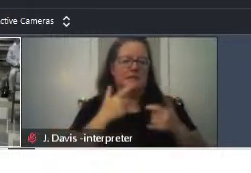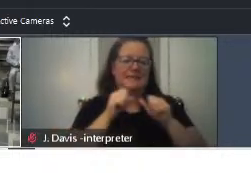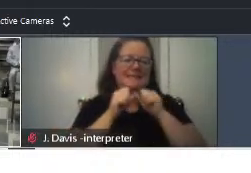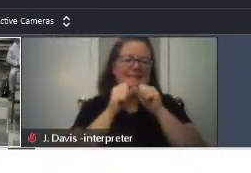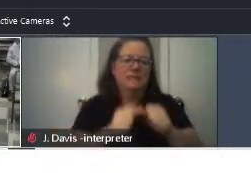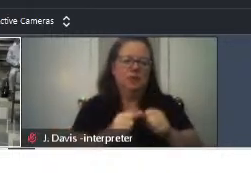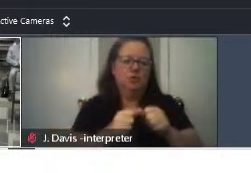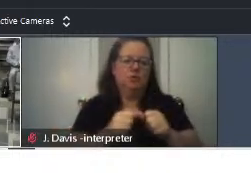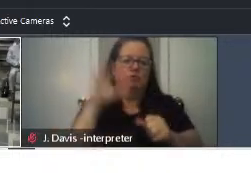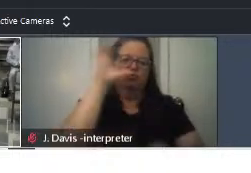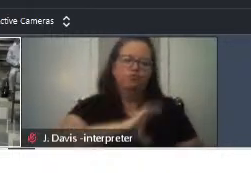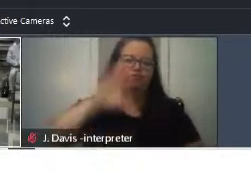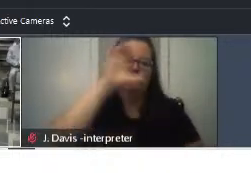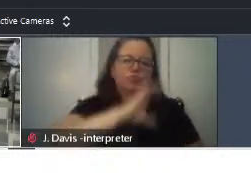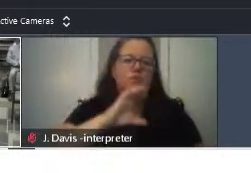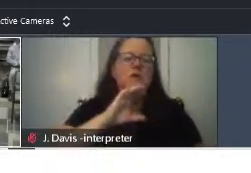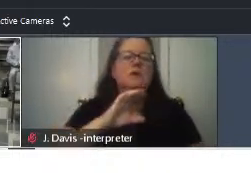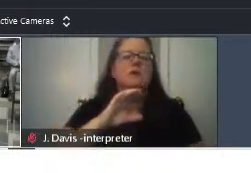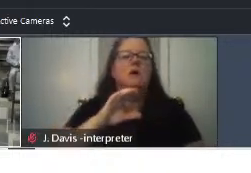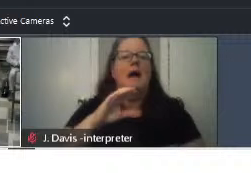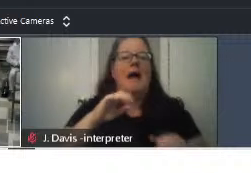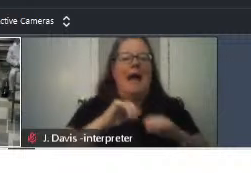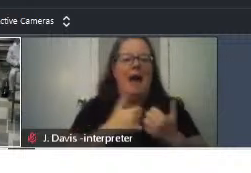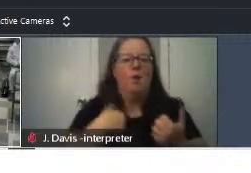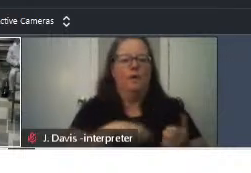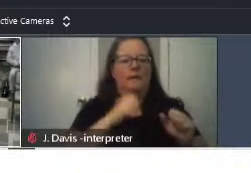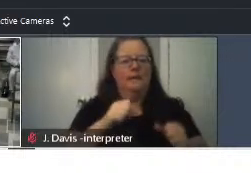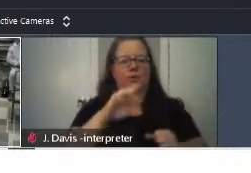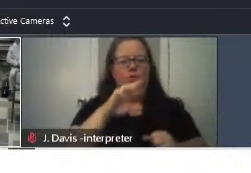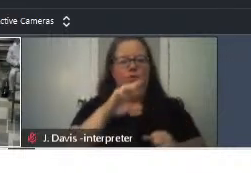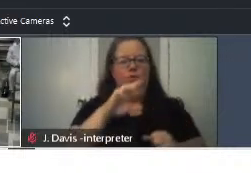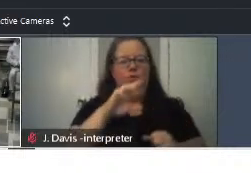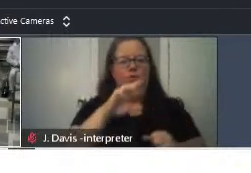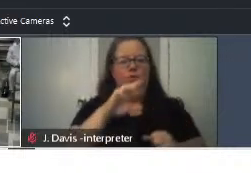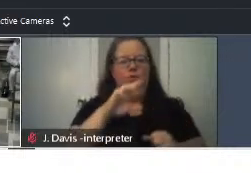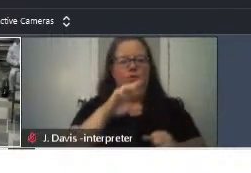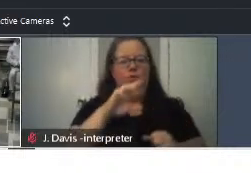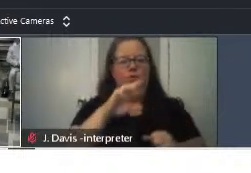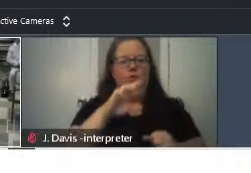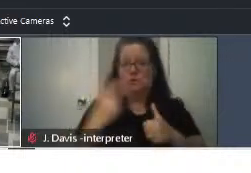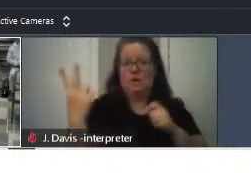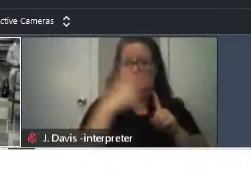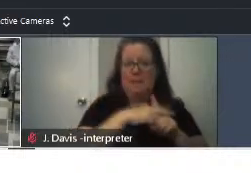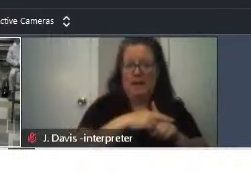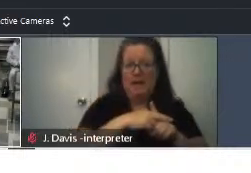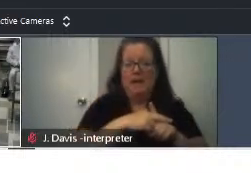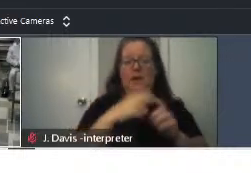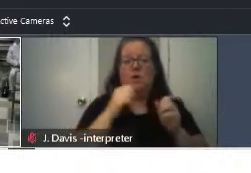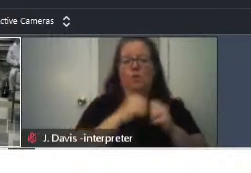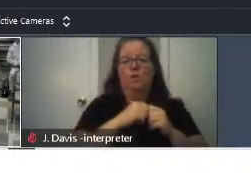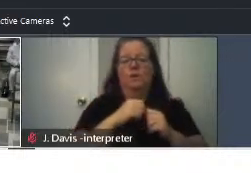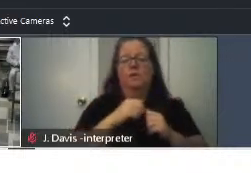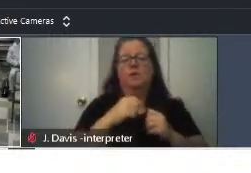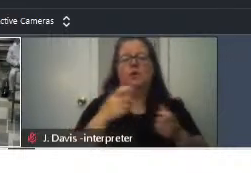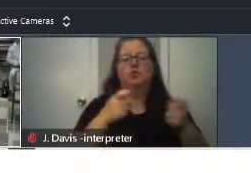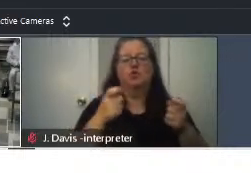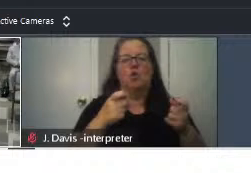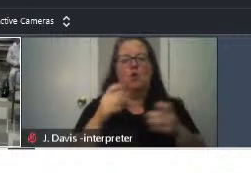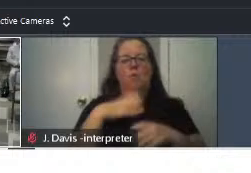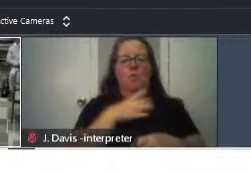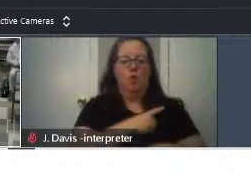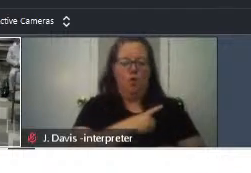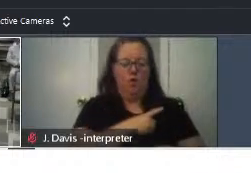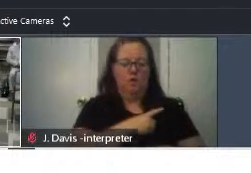process of seeking a comprehensive rezoning. Our first step would be to file an application with the Land Use Control Board, which we would plan to